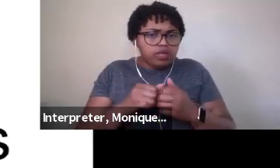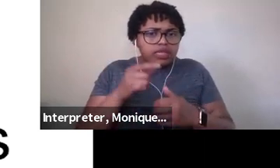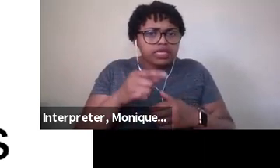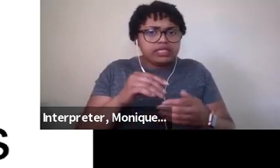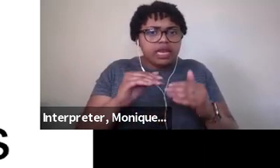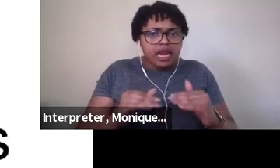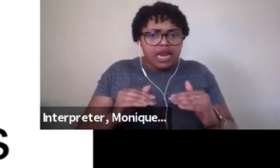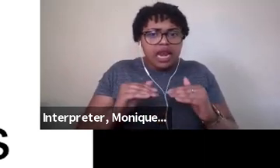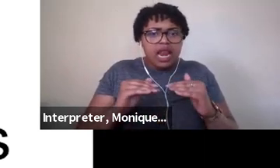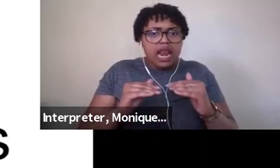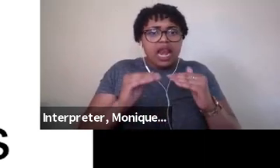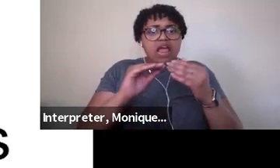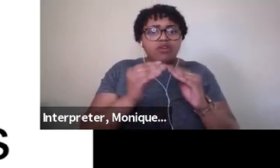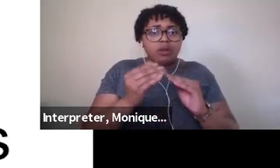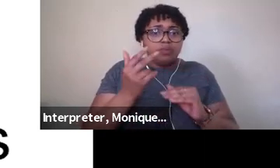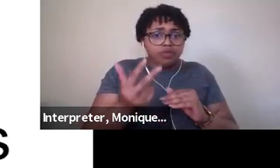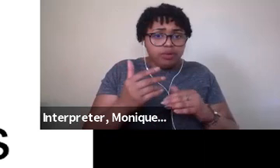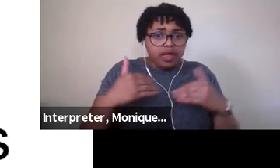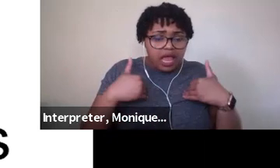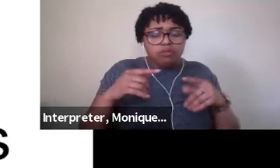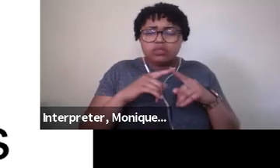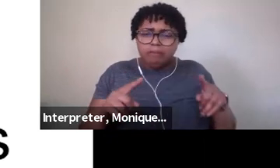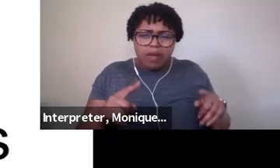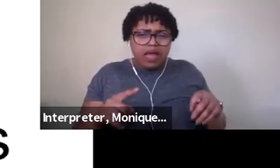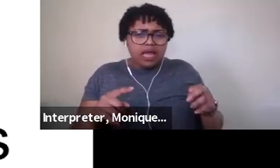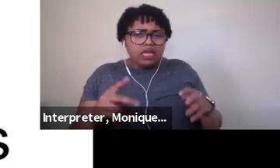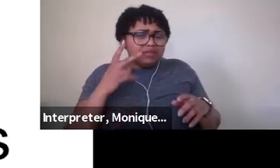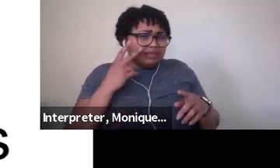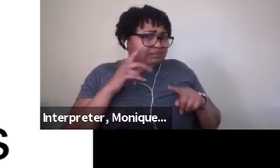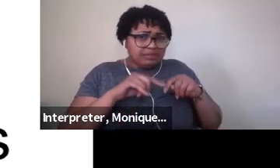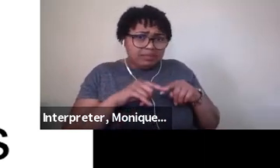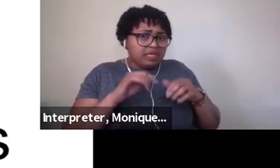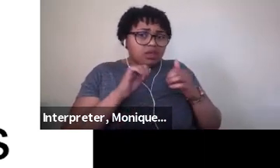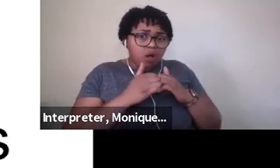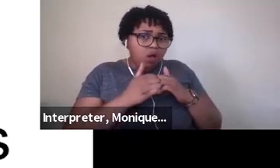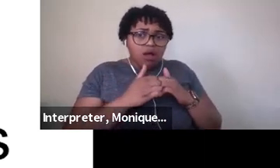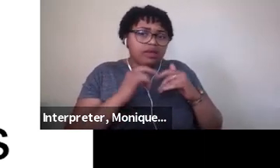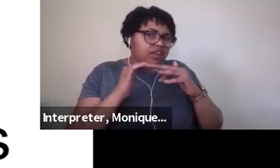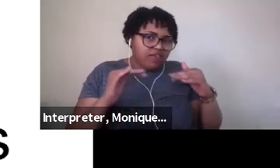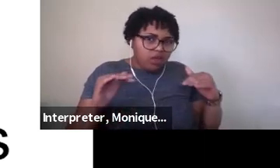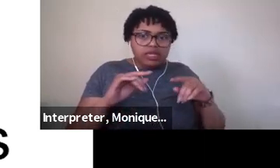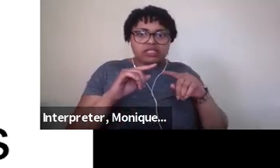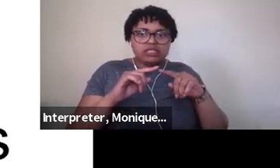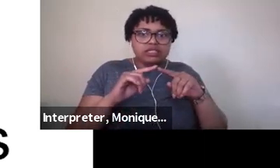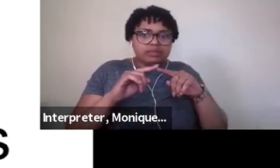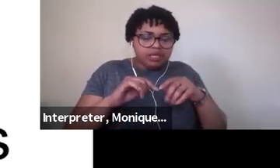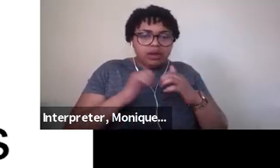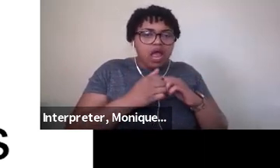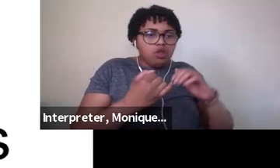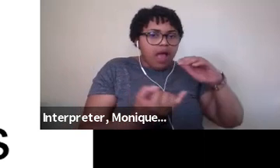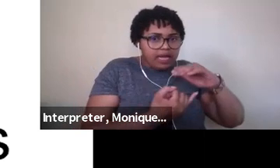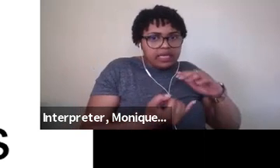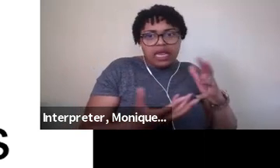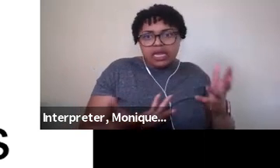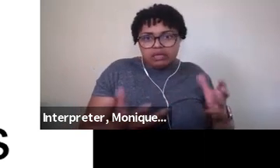the magnitude and the sort of significance of that varies based on the isolate. So basically, this human strain, these